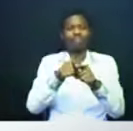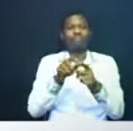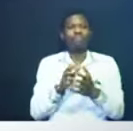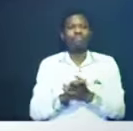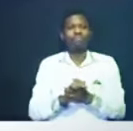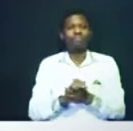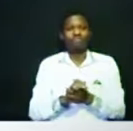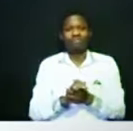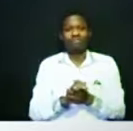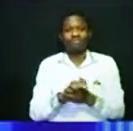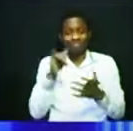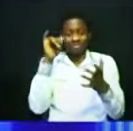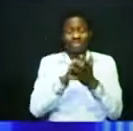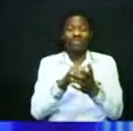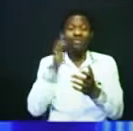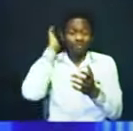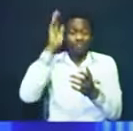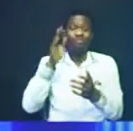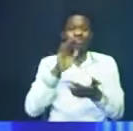be.